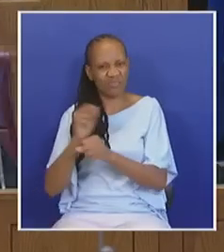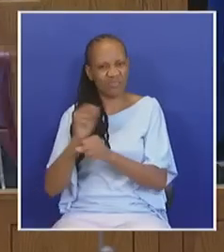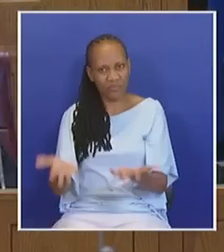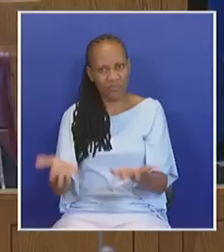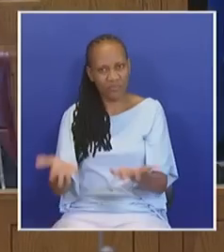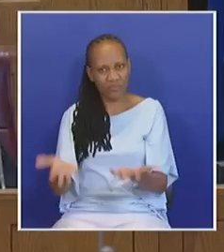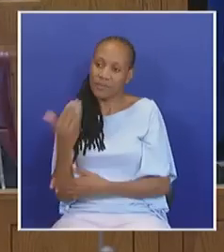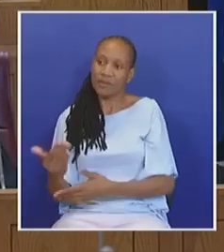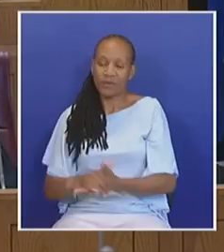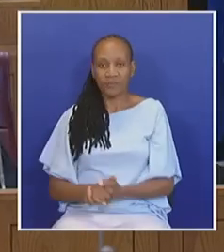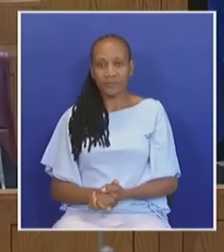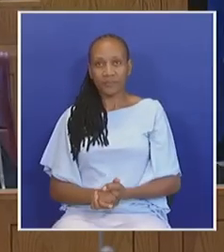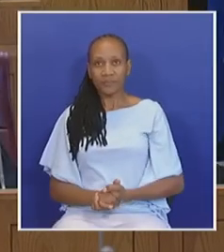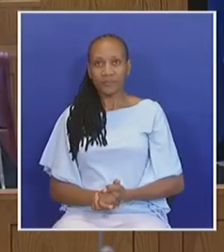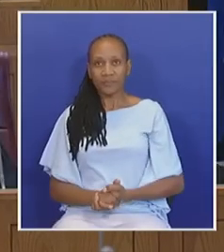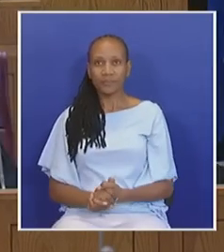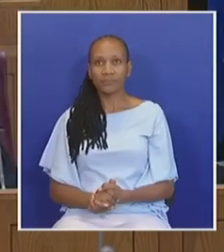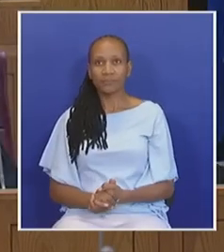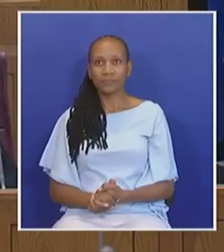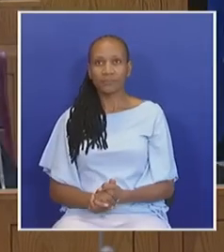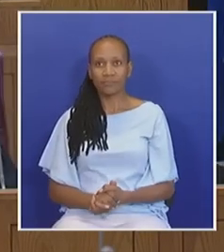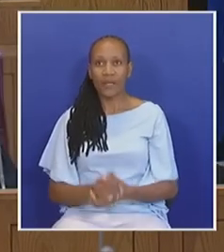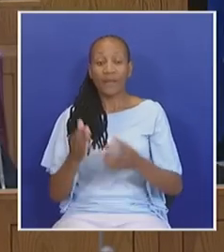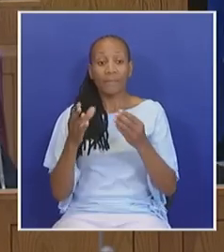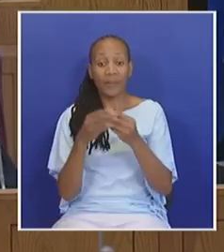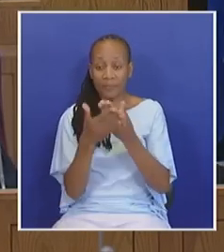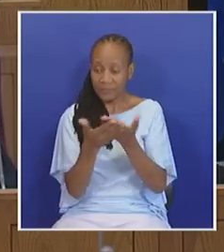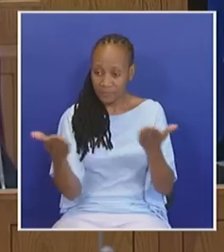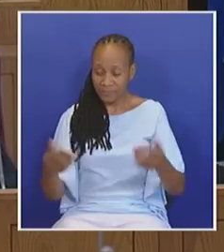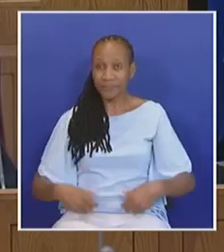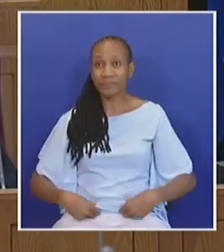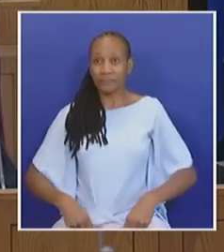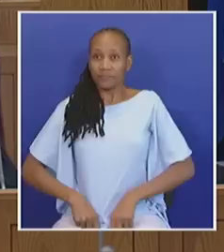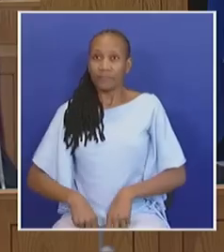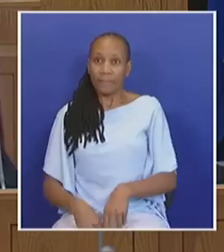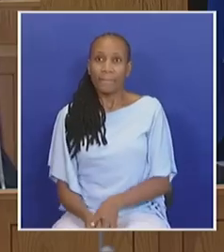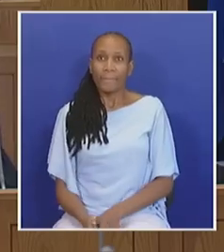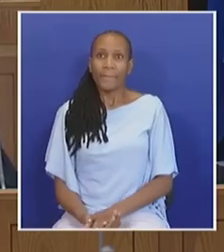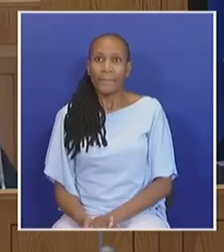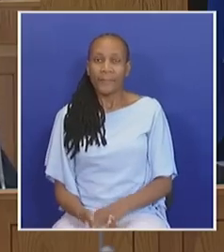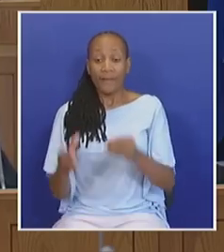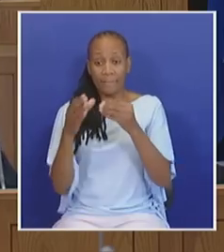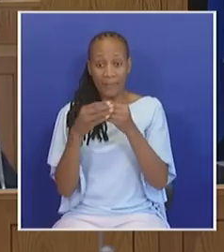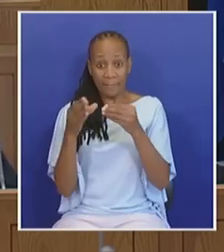Thank you, Honorable Labaskachni. Honorable members, the member who is presiding